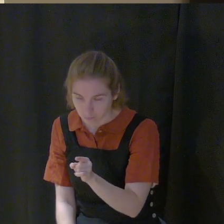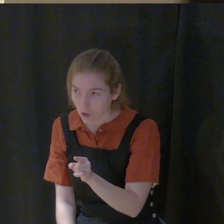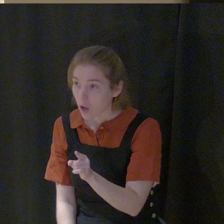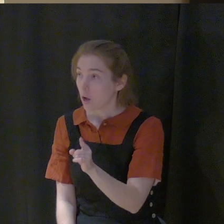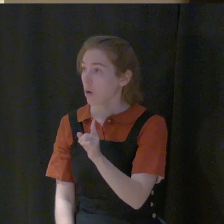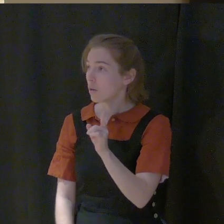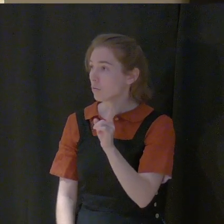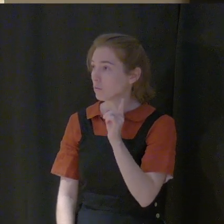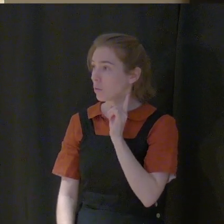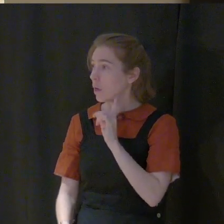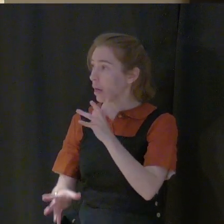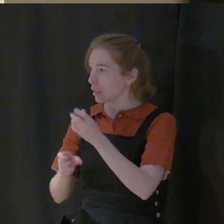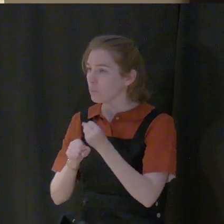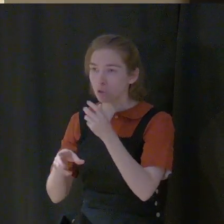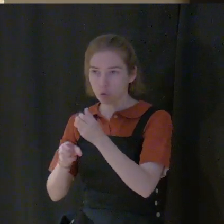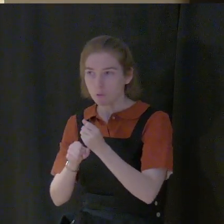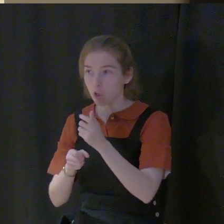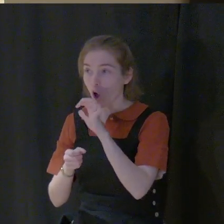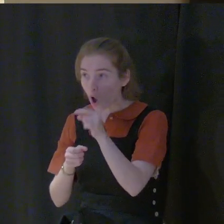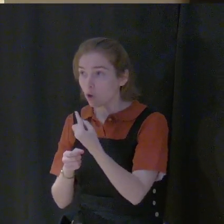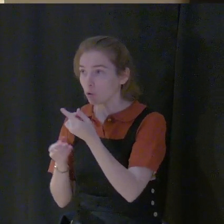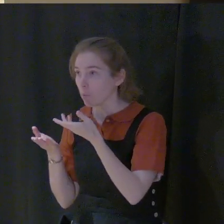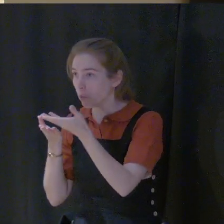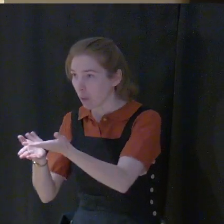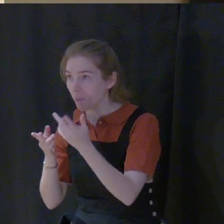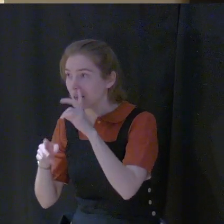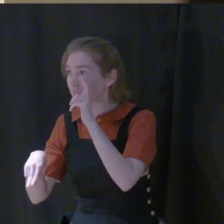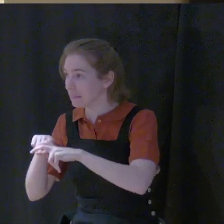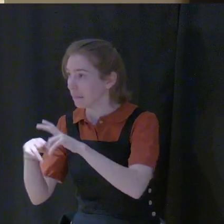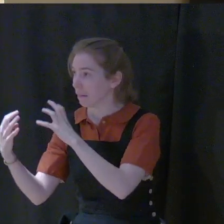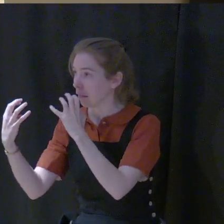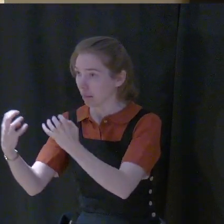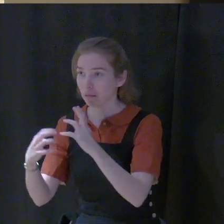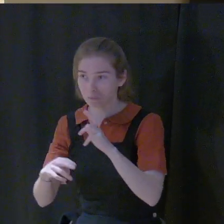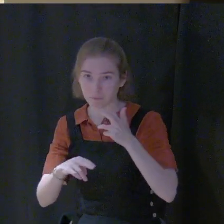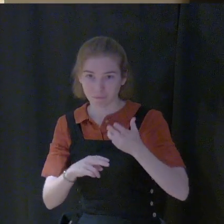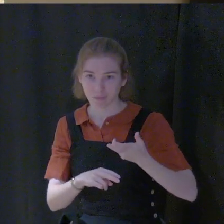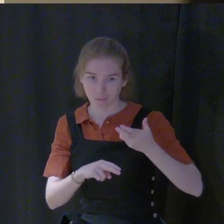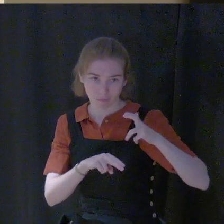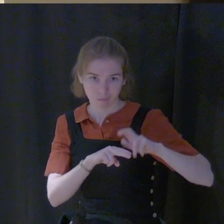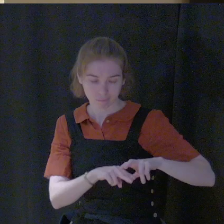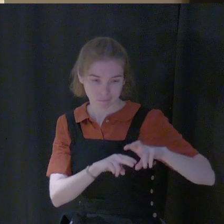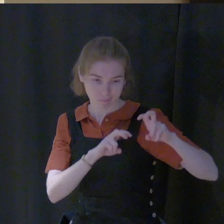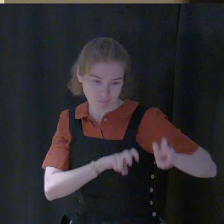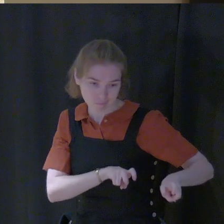Consumers are important, but consumers are also contributors by just sitting in the pews next to somebody else.